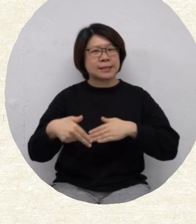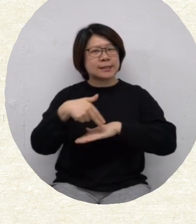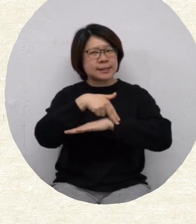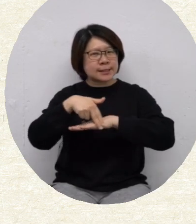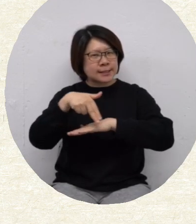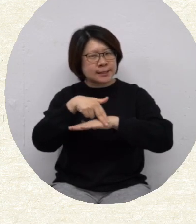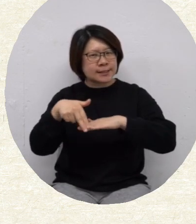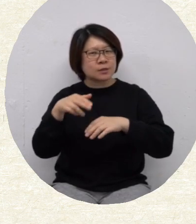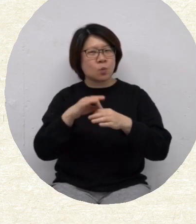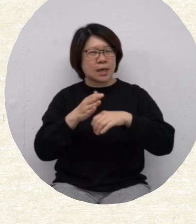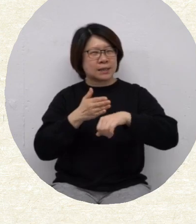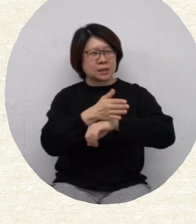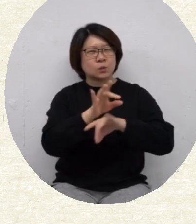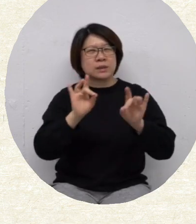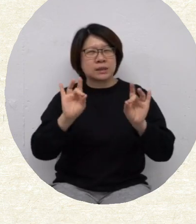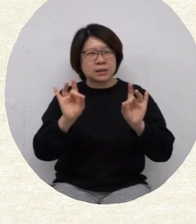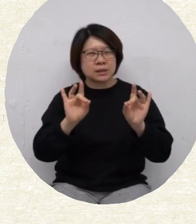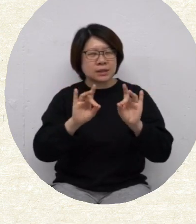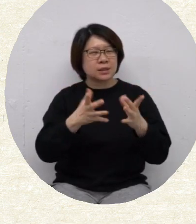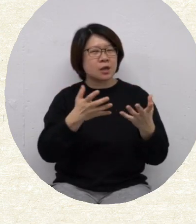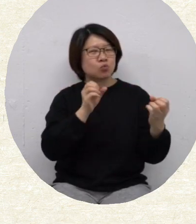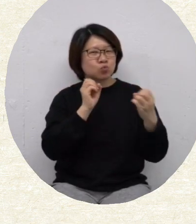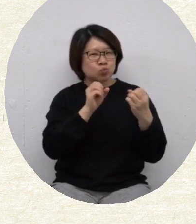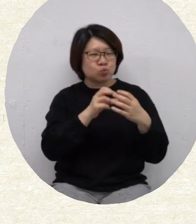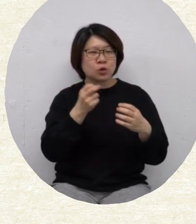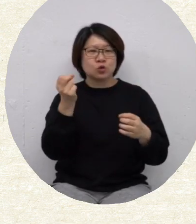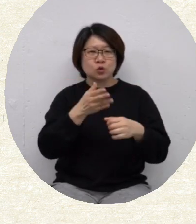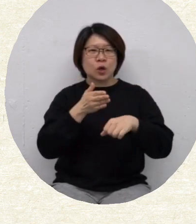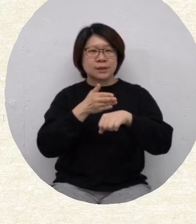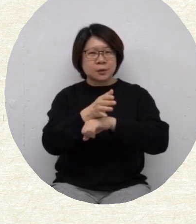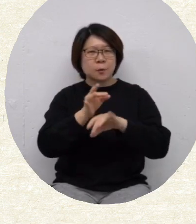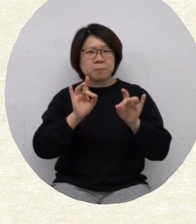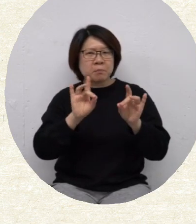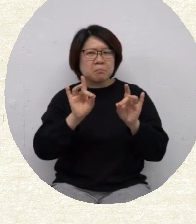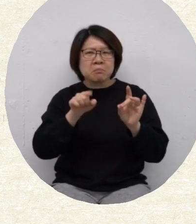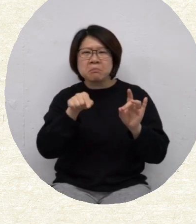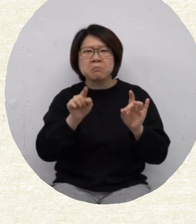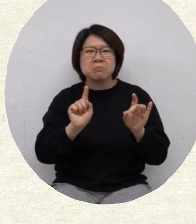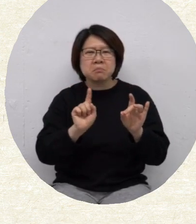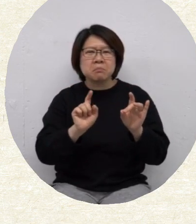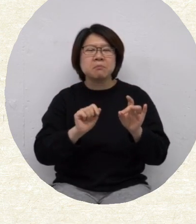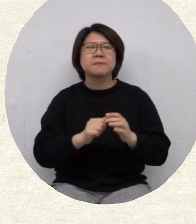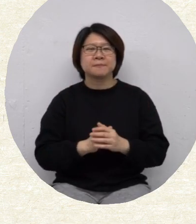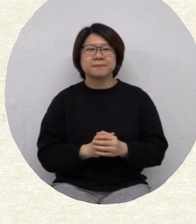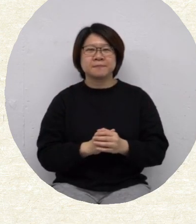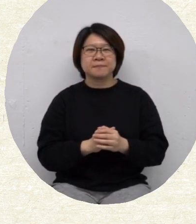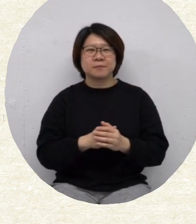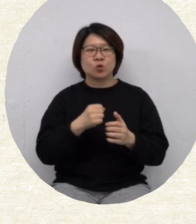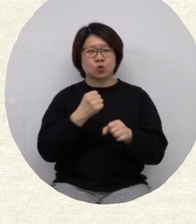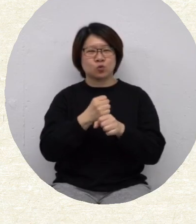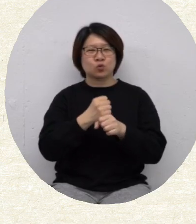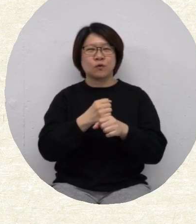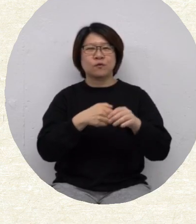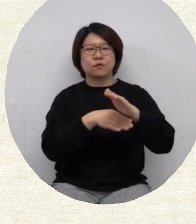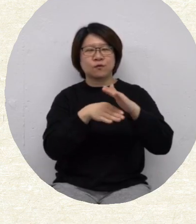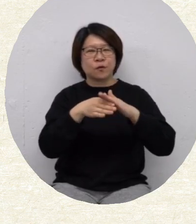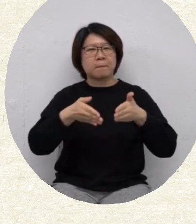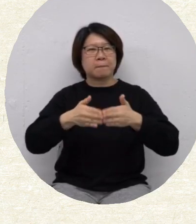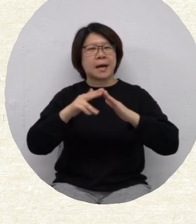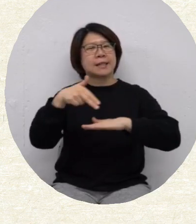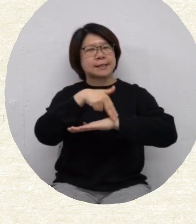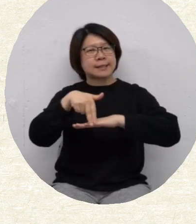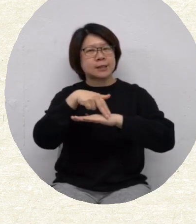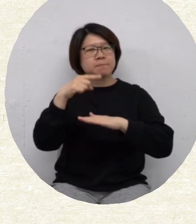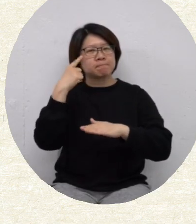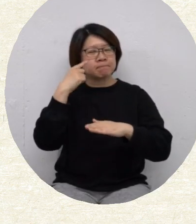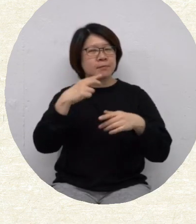Series. Beyond Paper is a project presented by the Hong Kong Open Print Shop. It explores the application of printmaking techniques